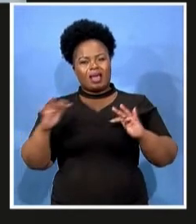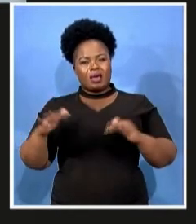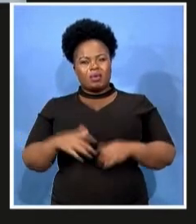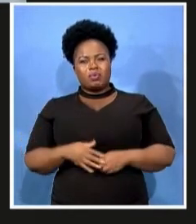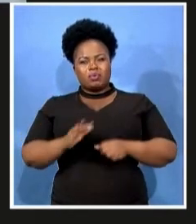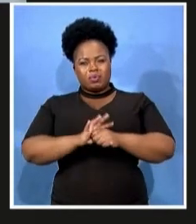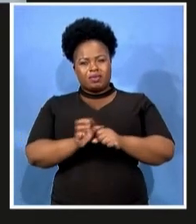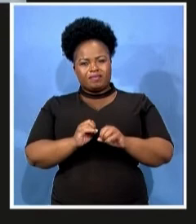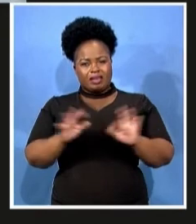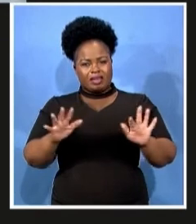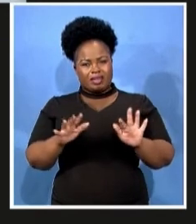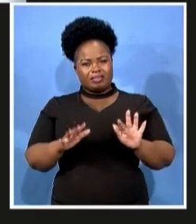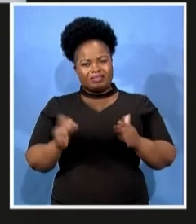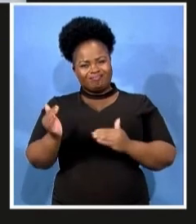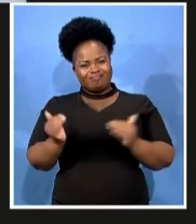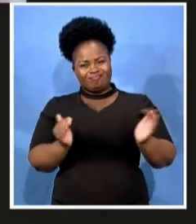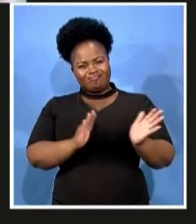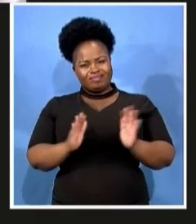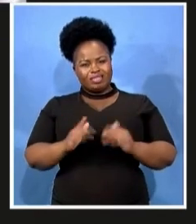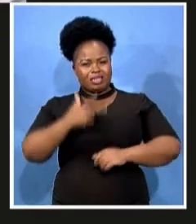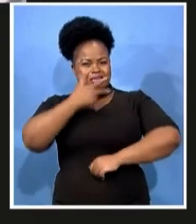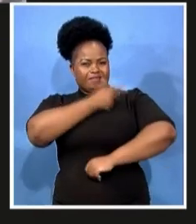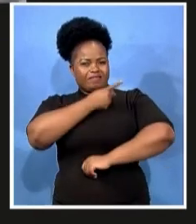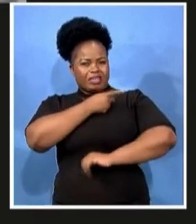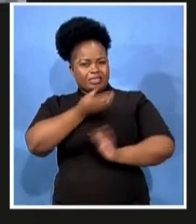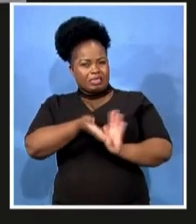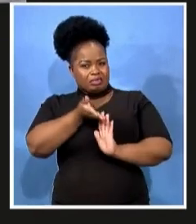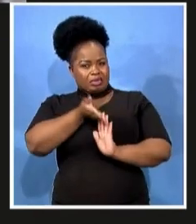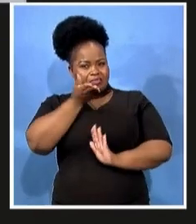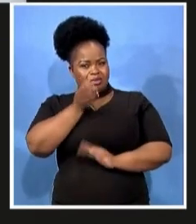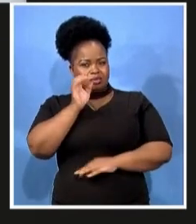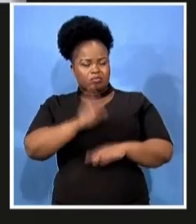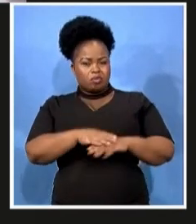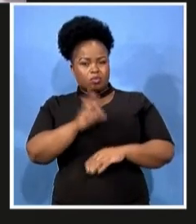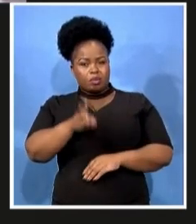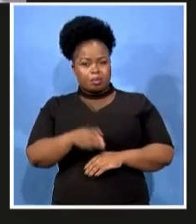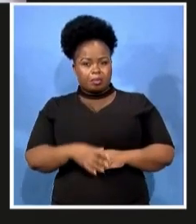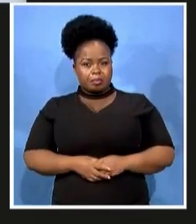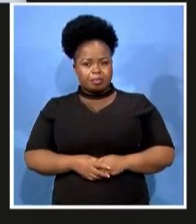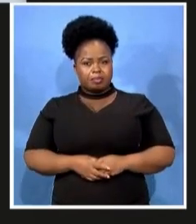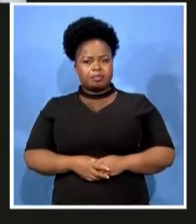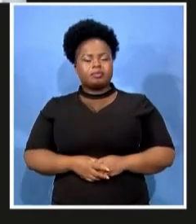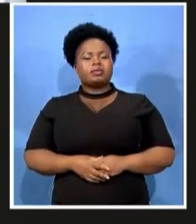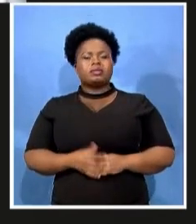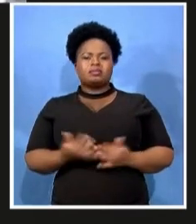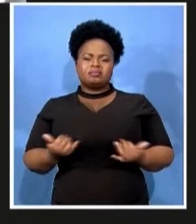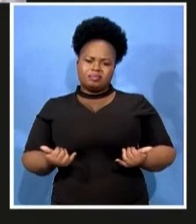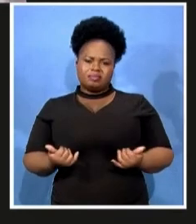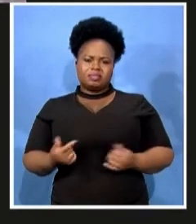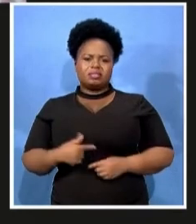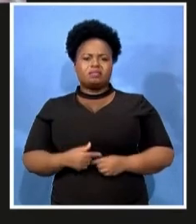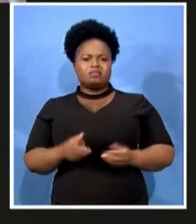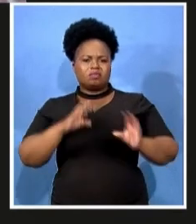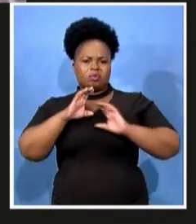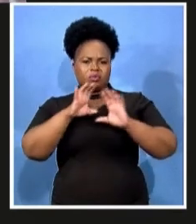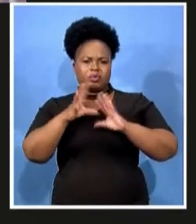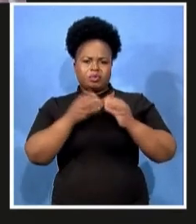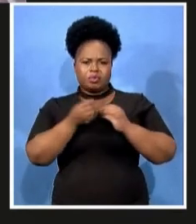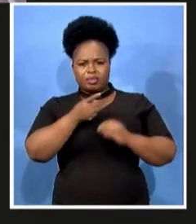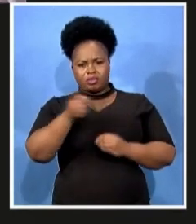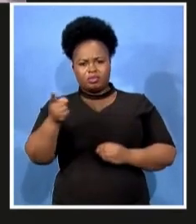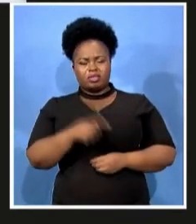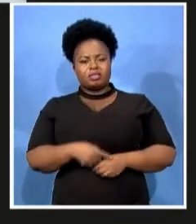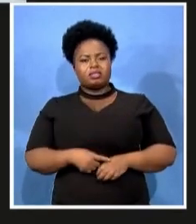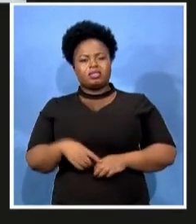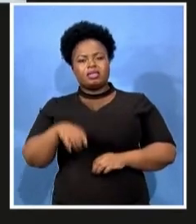vaccine update. I've taken it to myself, but I communicated with you that we'll invite 4 MECs so that if